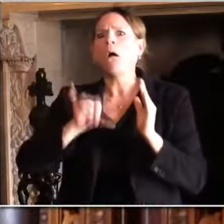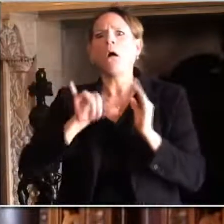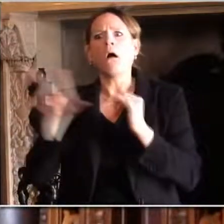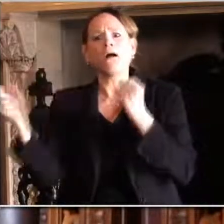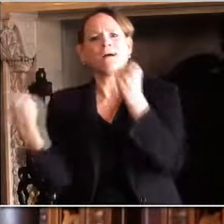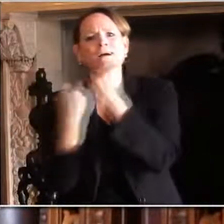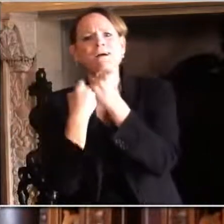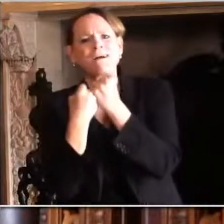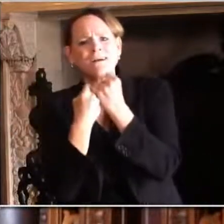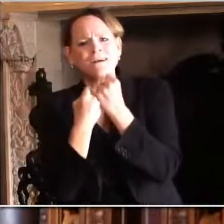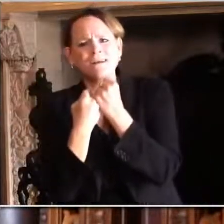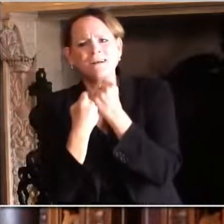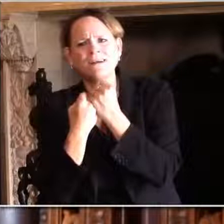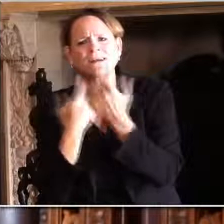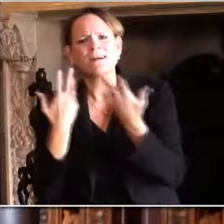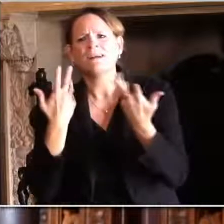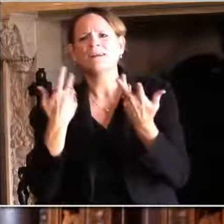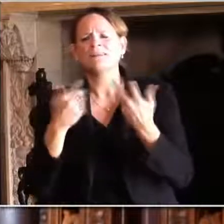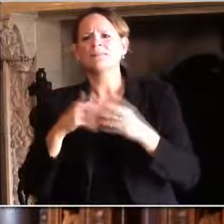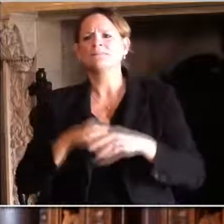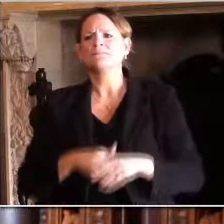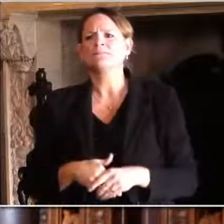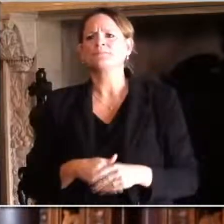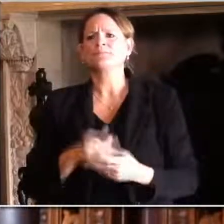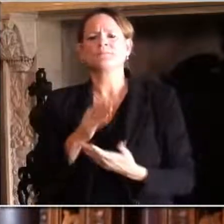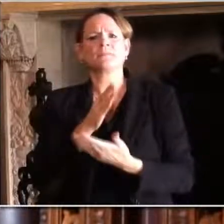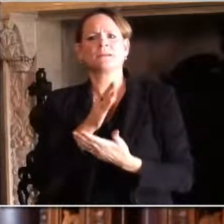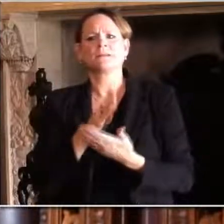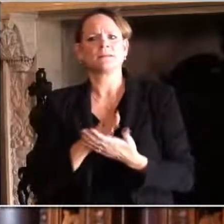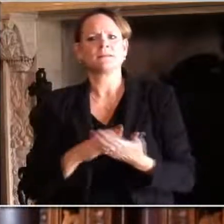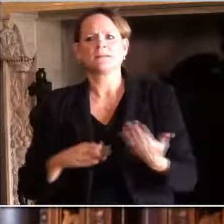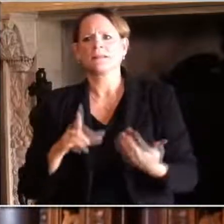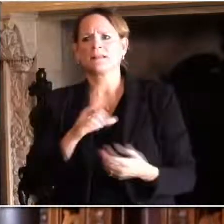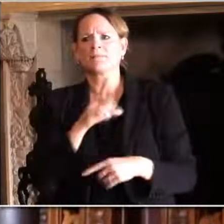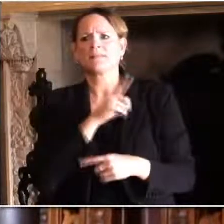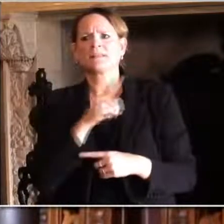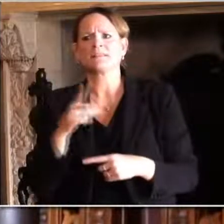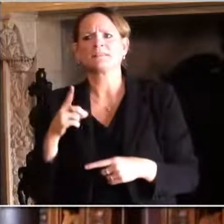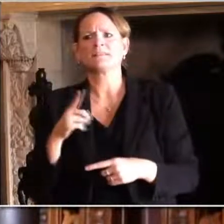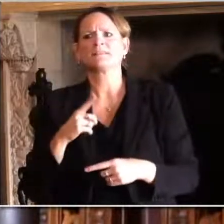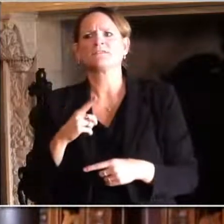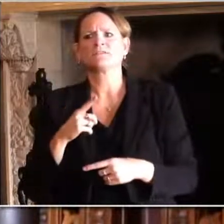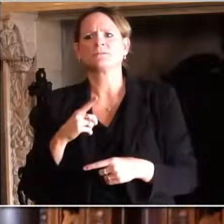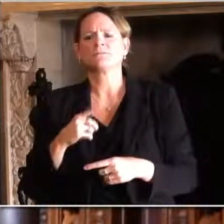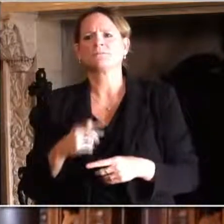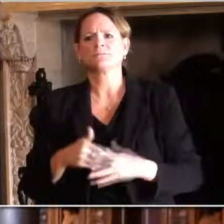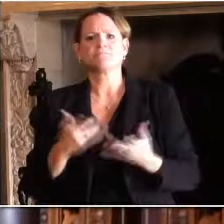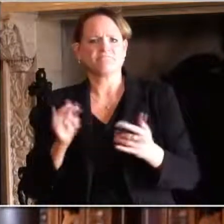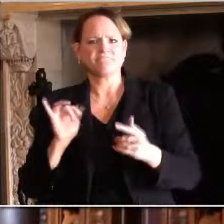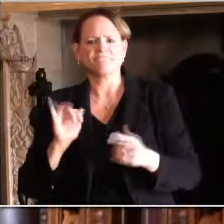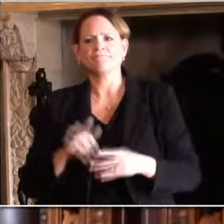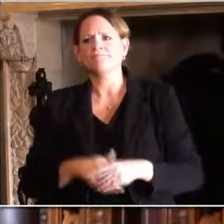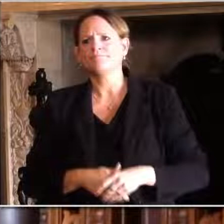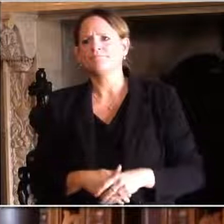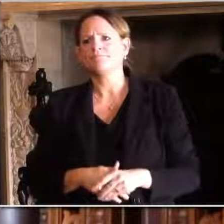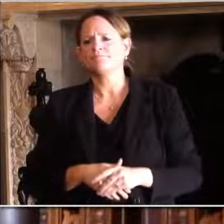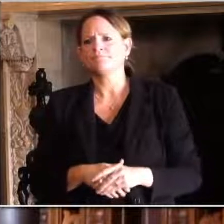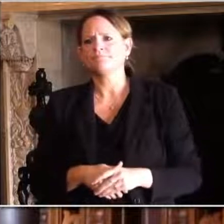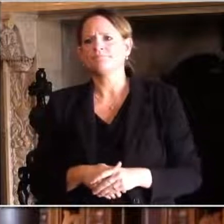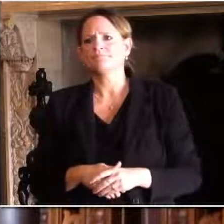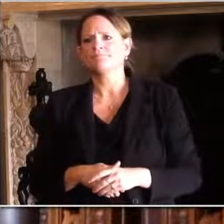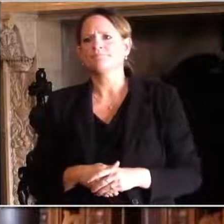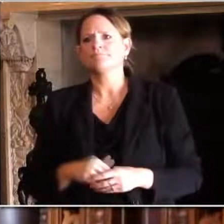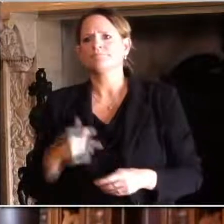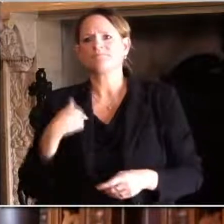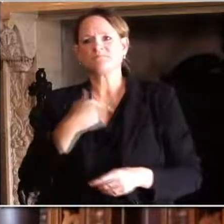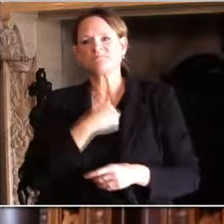the Wisconsin Legislature v. Palm decision. So I think while I think it's a tempting thing to think that certain justices are